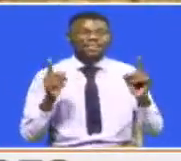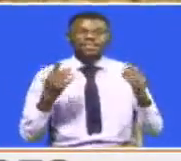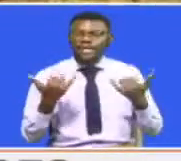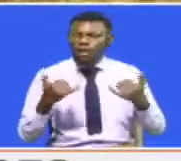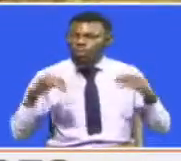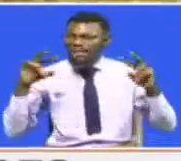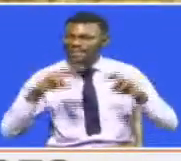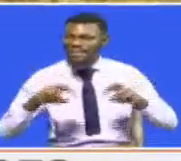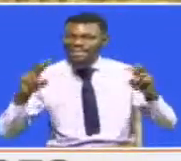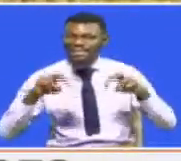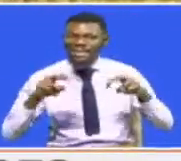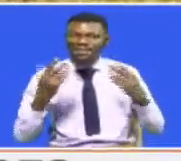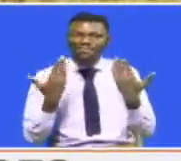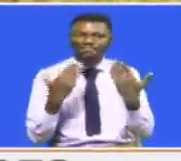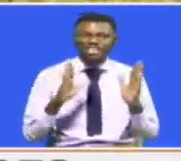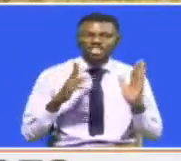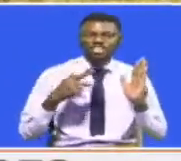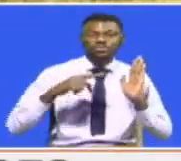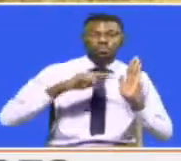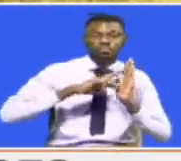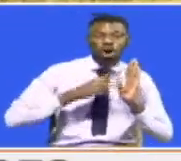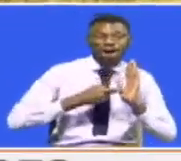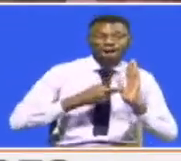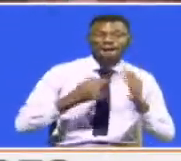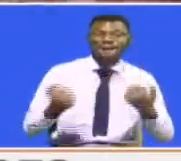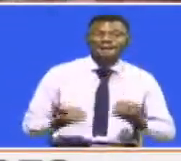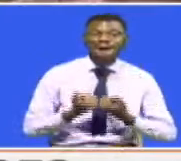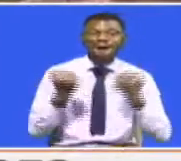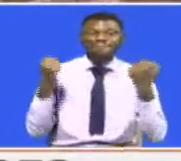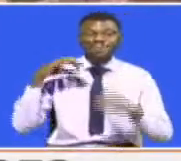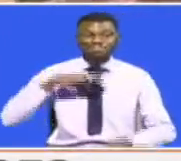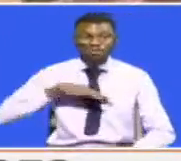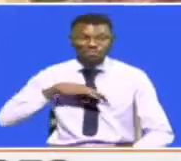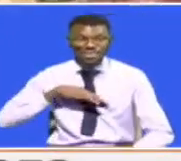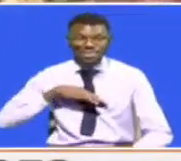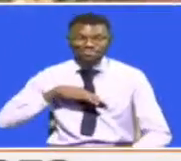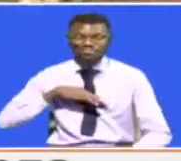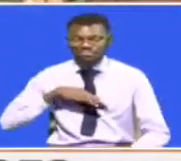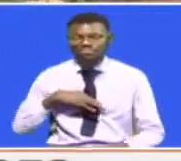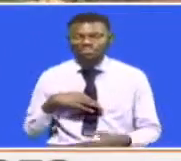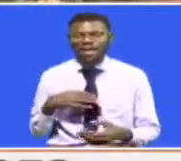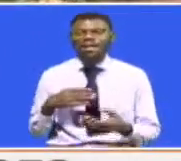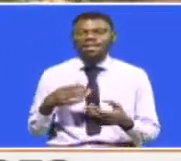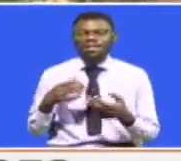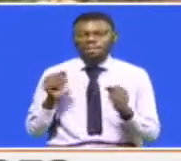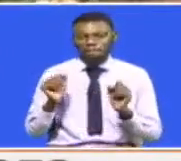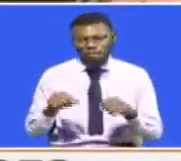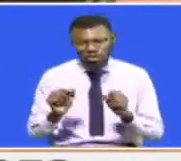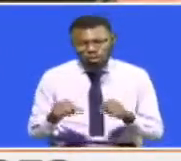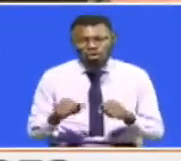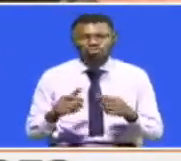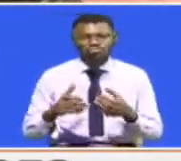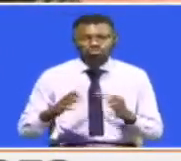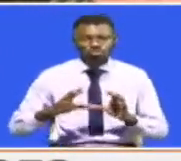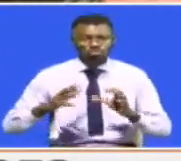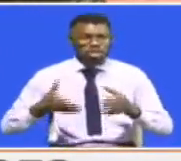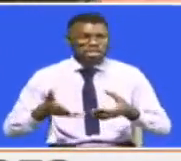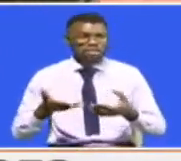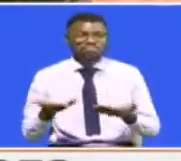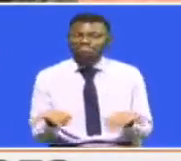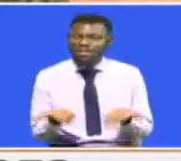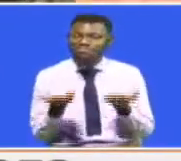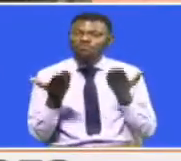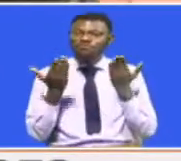feasibility study of the project, and should it be profitable, the local community will benefit in terms of infrastructure,